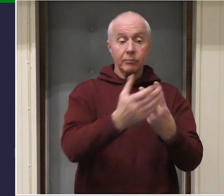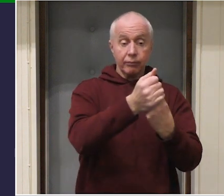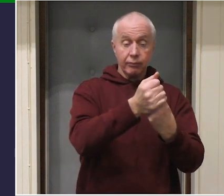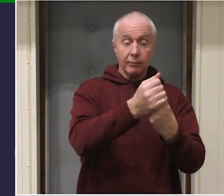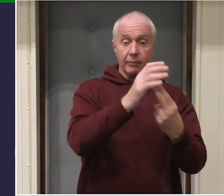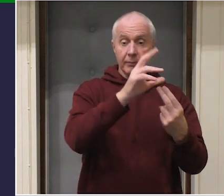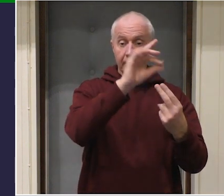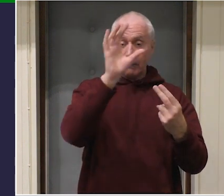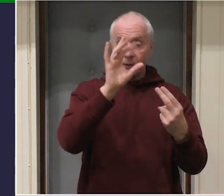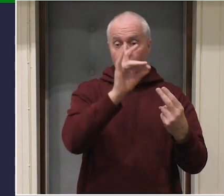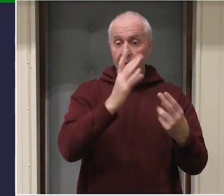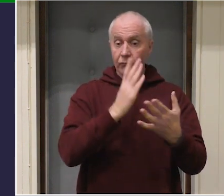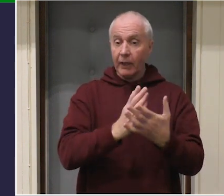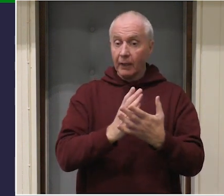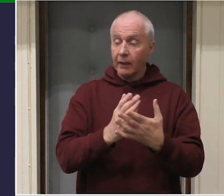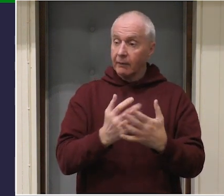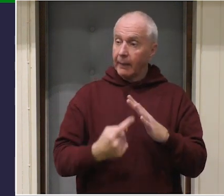and are therefore worth having a look at.